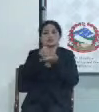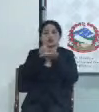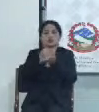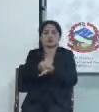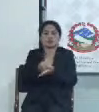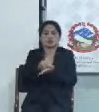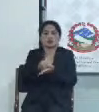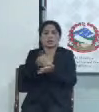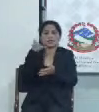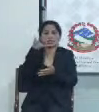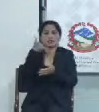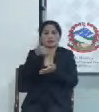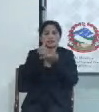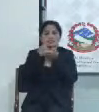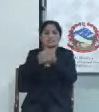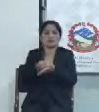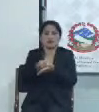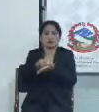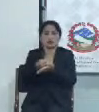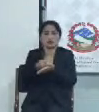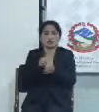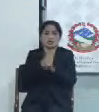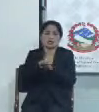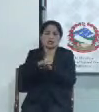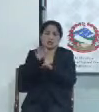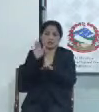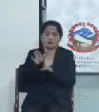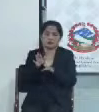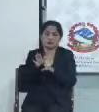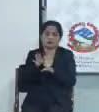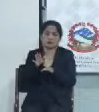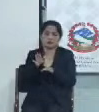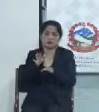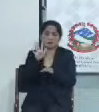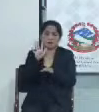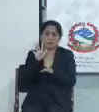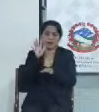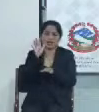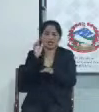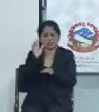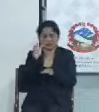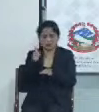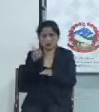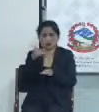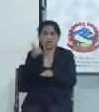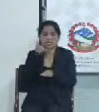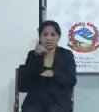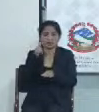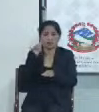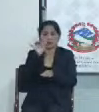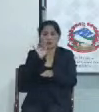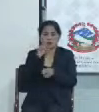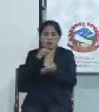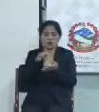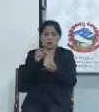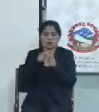There are 5 to 6 telecom sectors, and there are so many internet service providers.